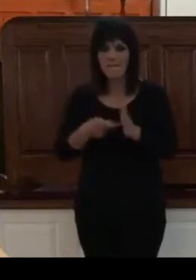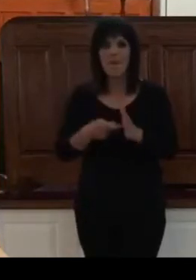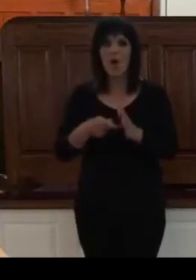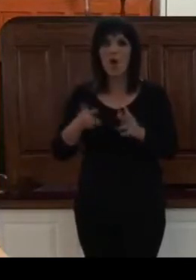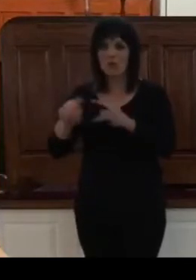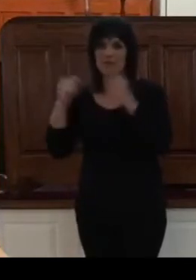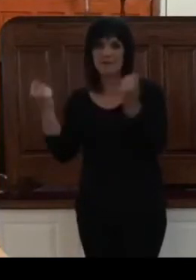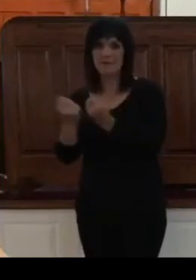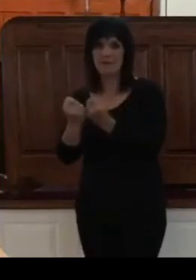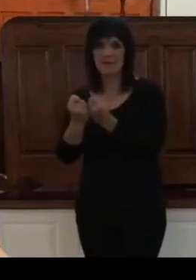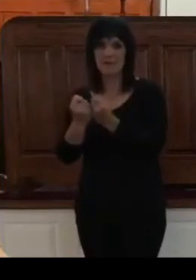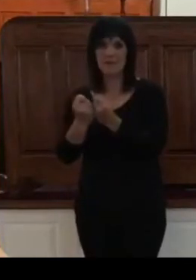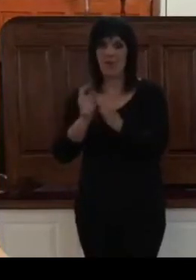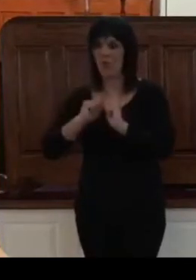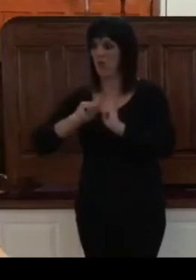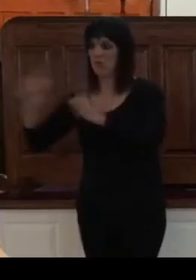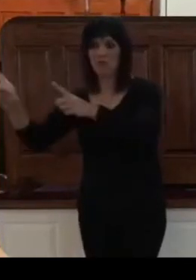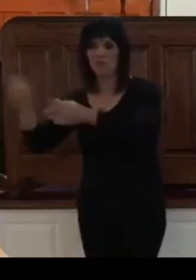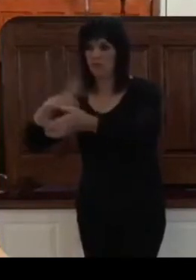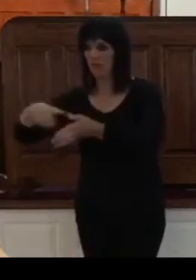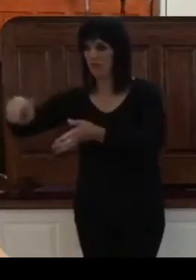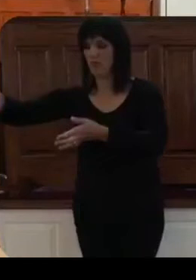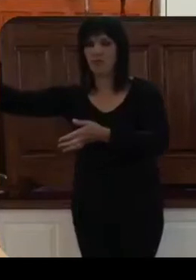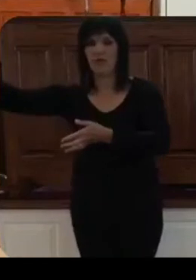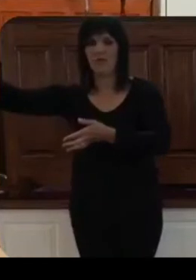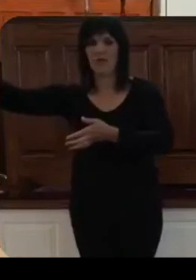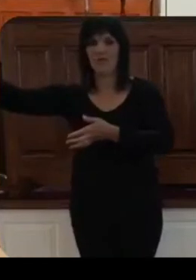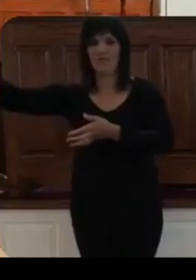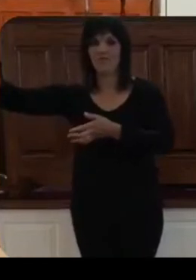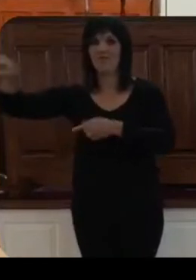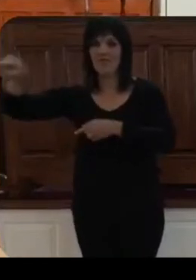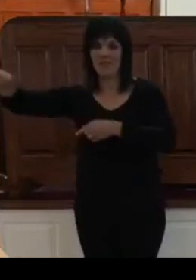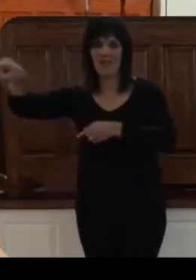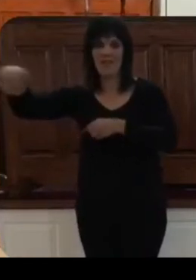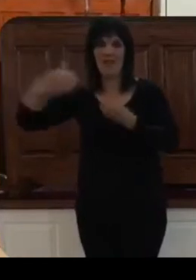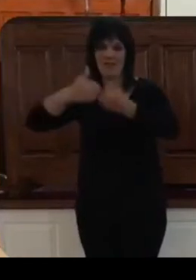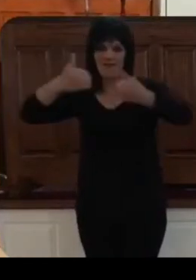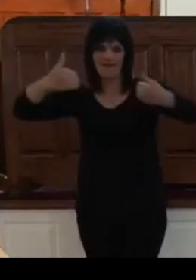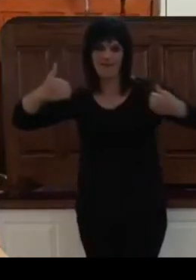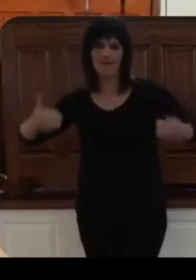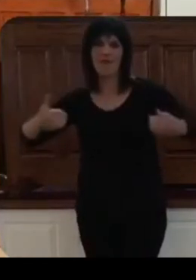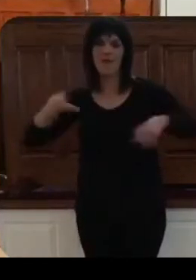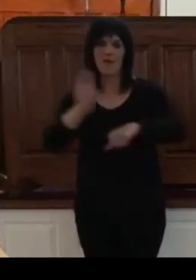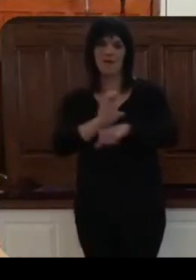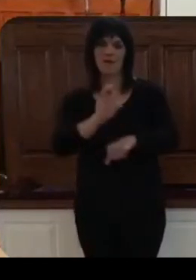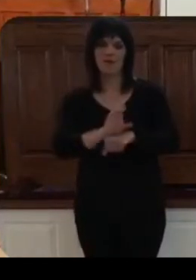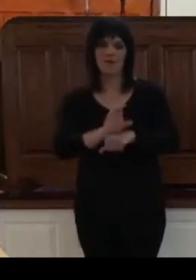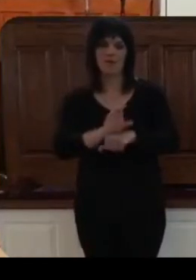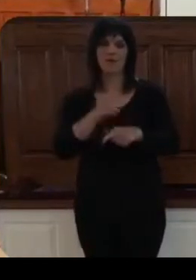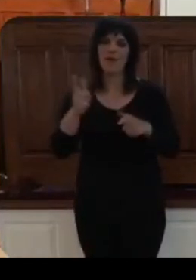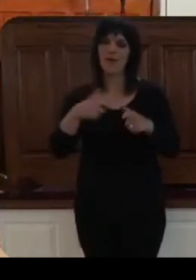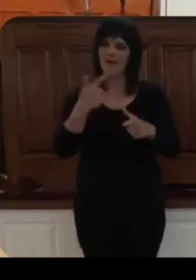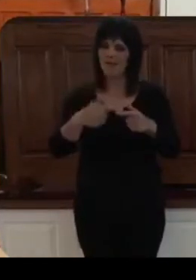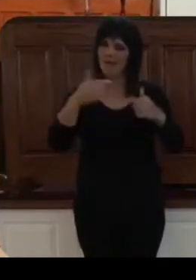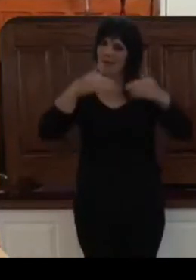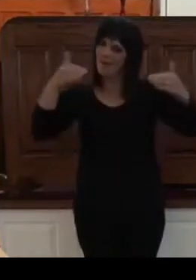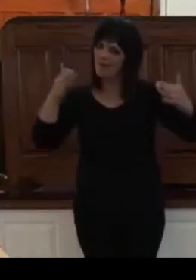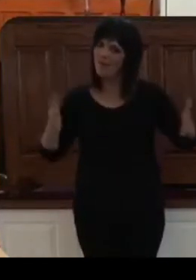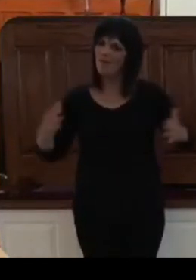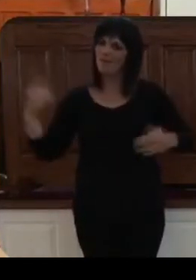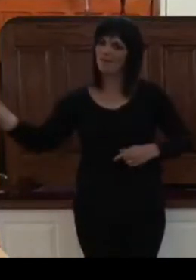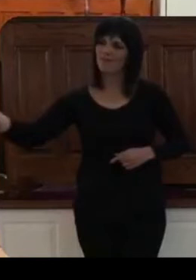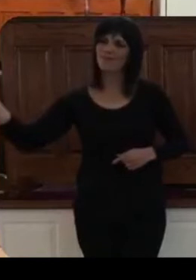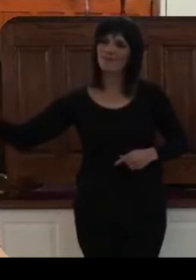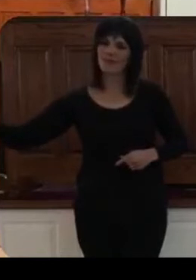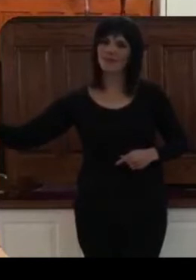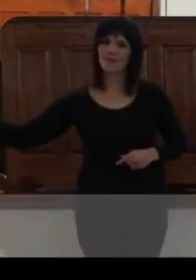they get separated from the church. Right? That's what happens. They get separated from the church. Then the enemy isolates. You can take the story a